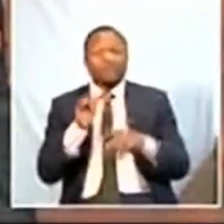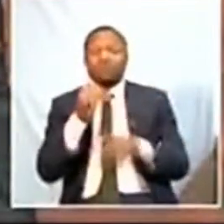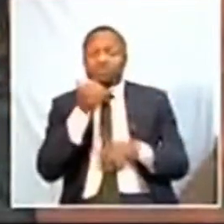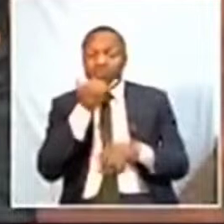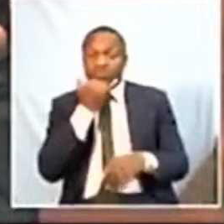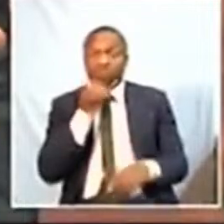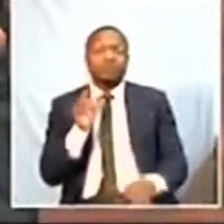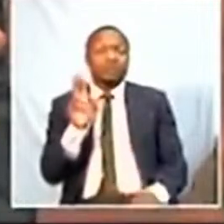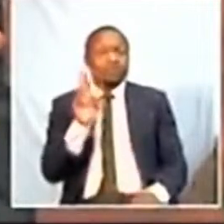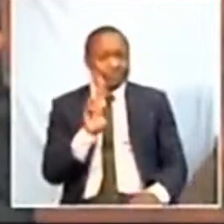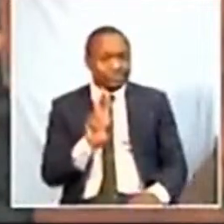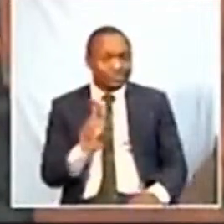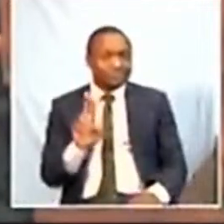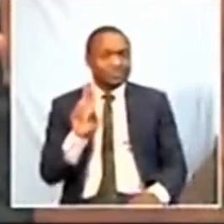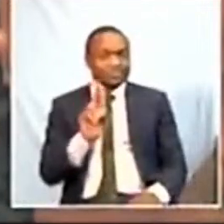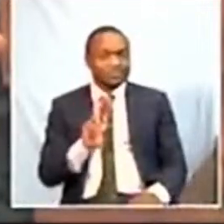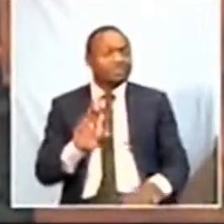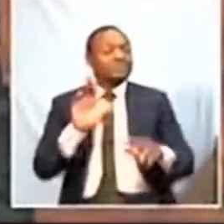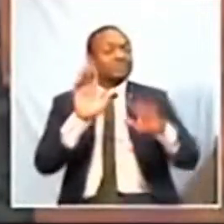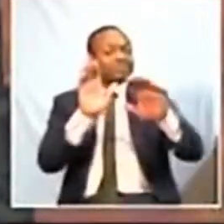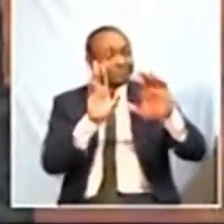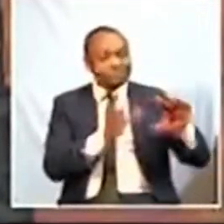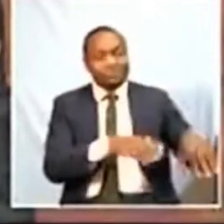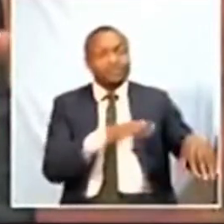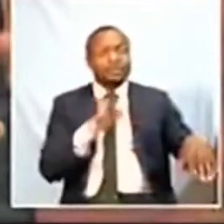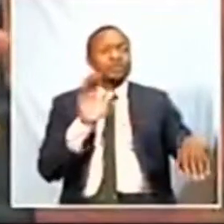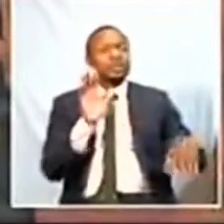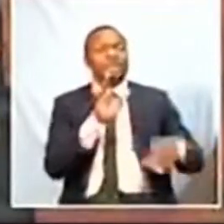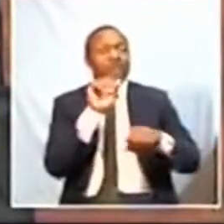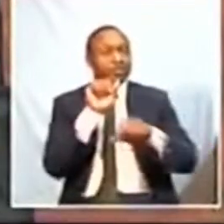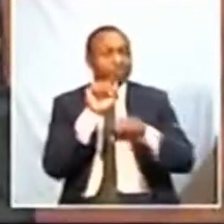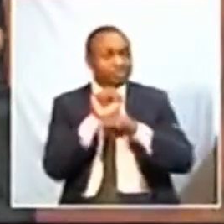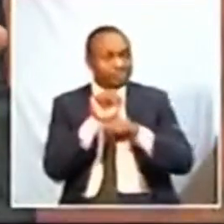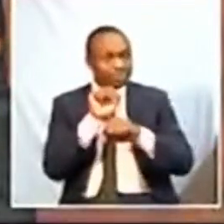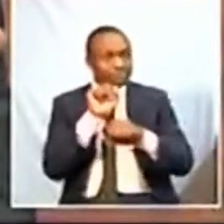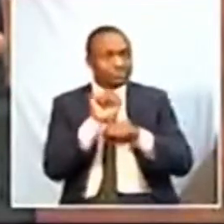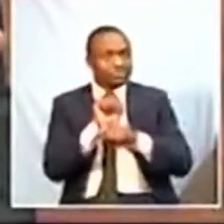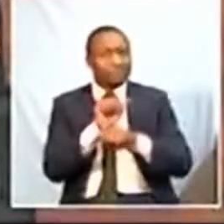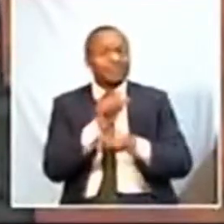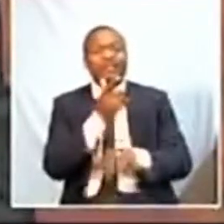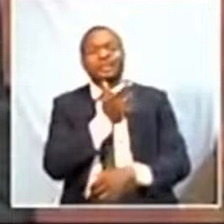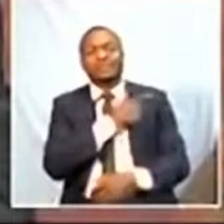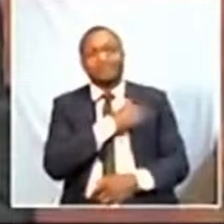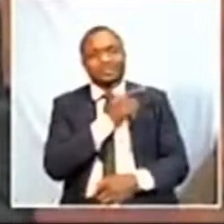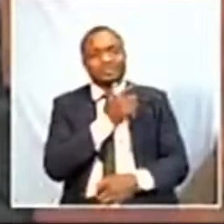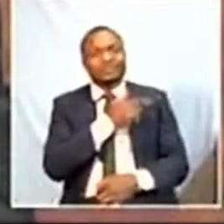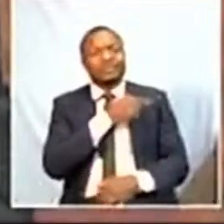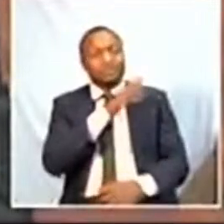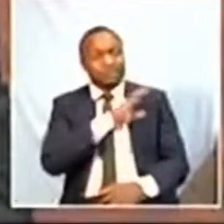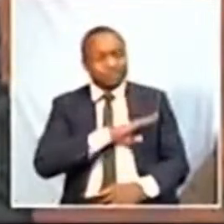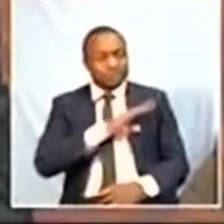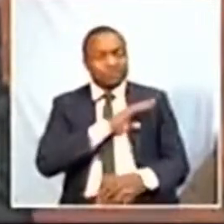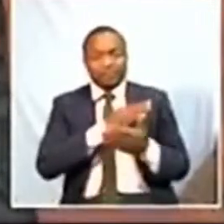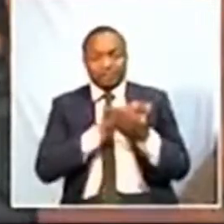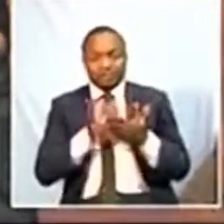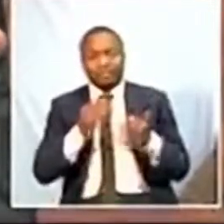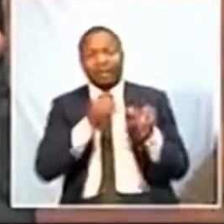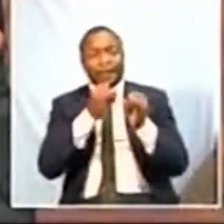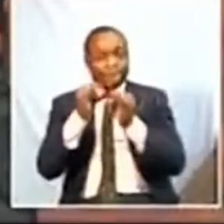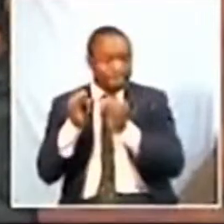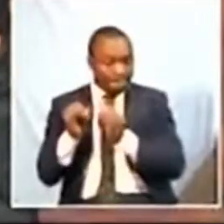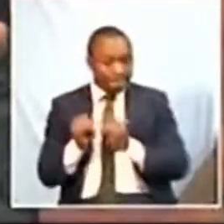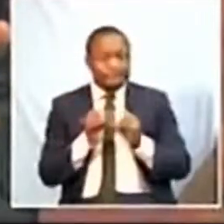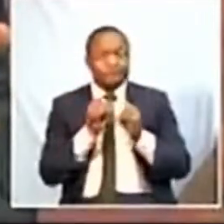misapplying, neglecting their duty, the laissez-faire, failing to implement the projects when the president is saying a project should